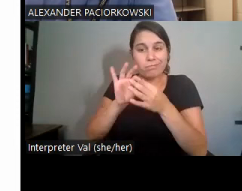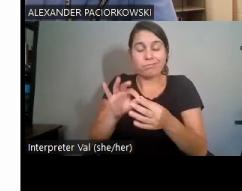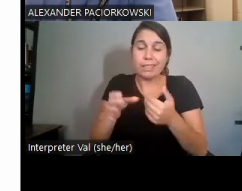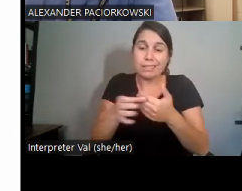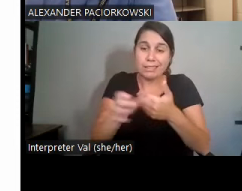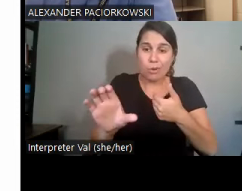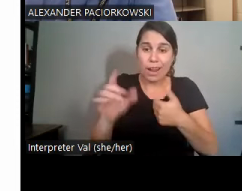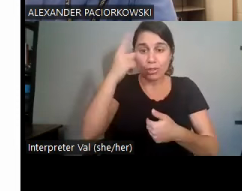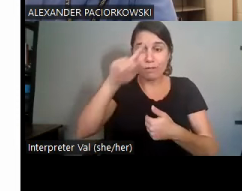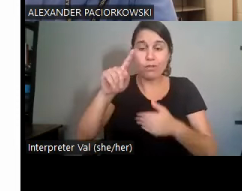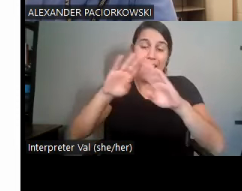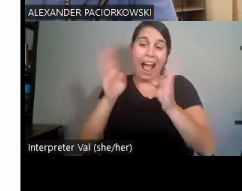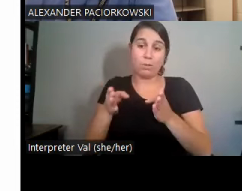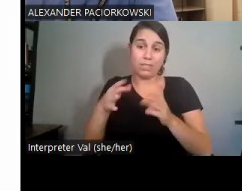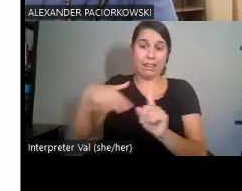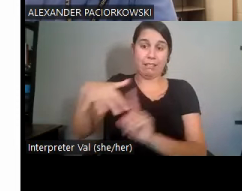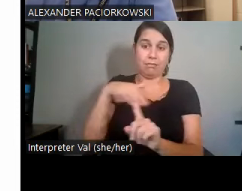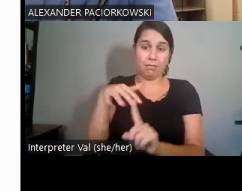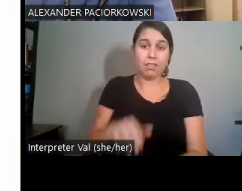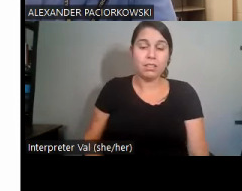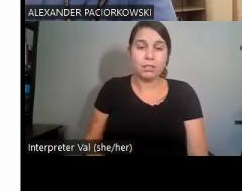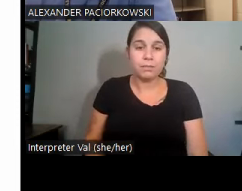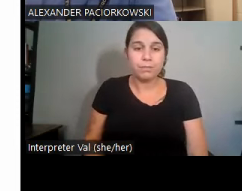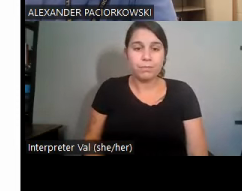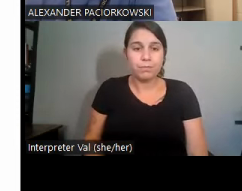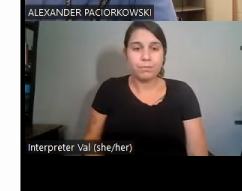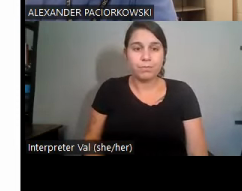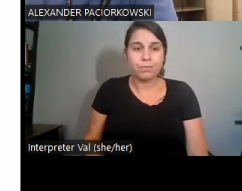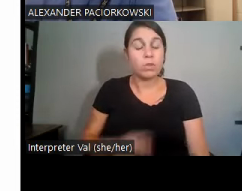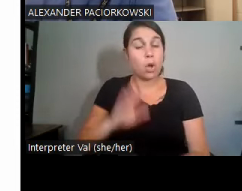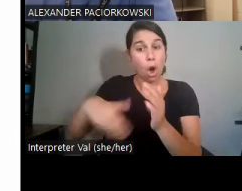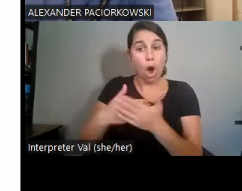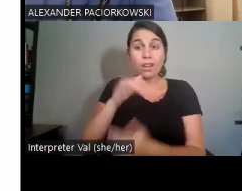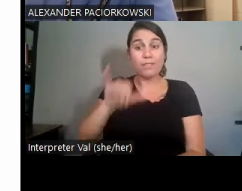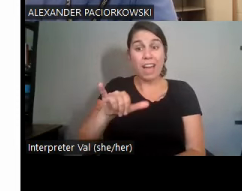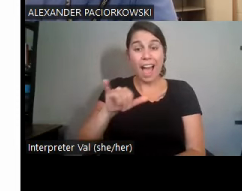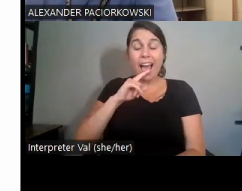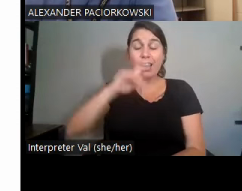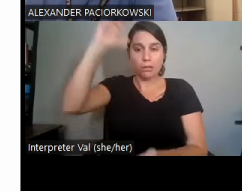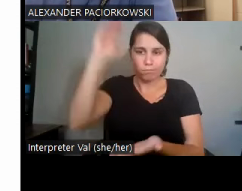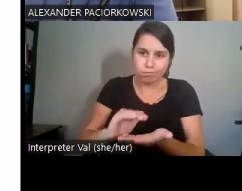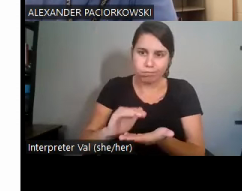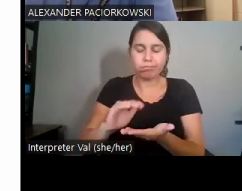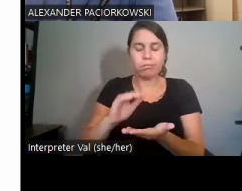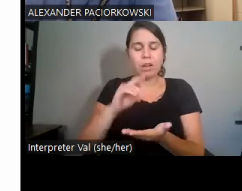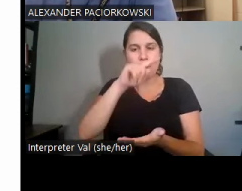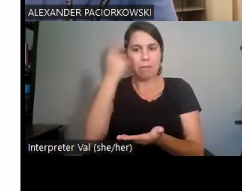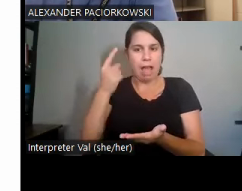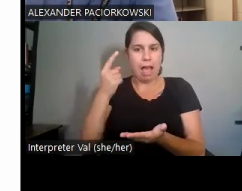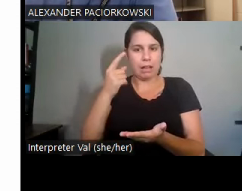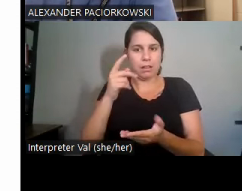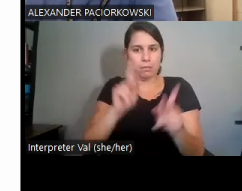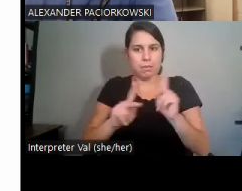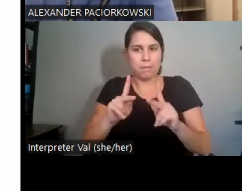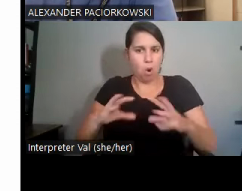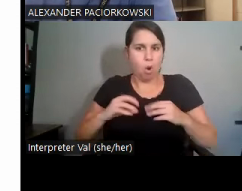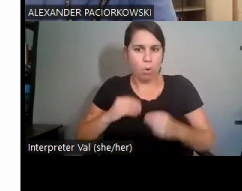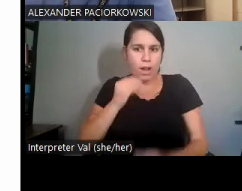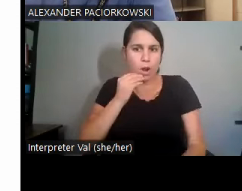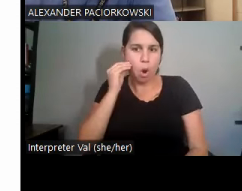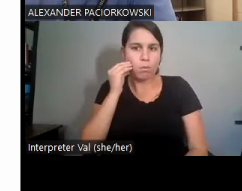environment. Overall, these practices have reduced Black home ownership rates. And in the United States, home ownership is